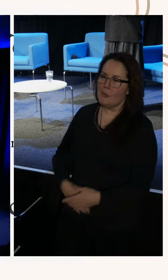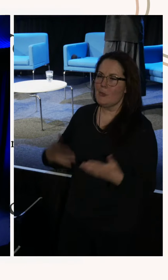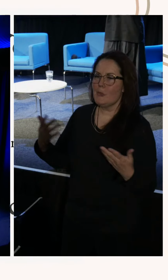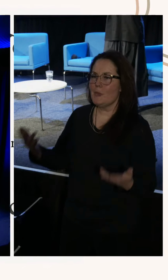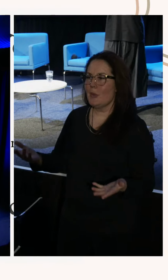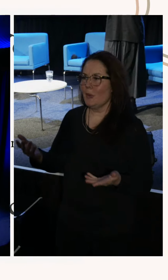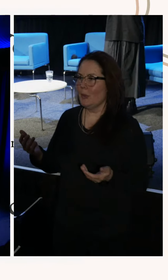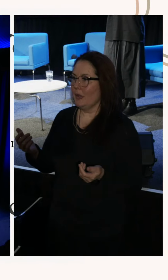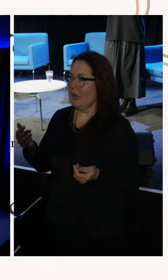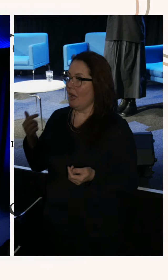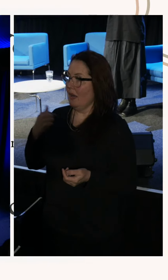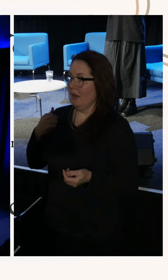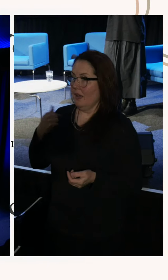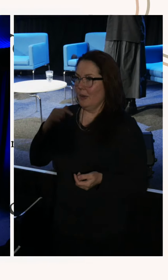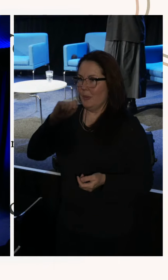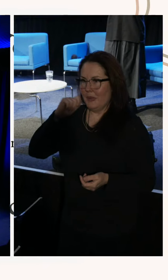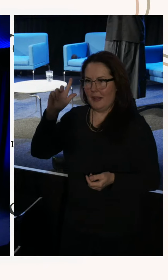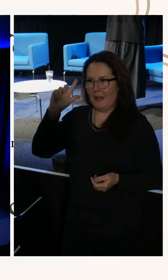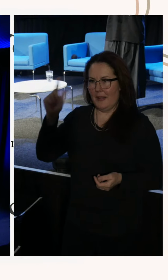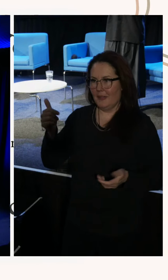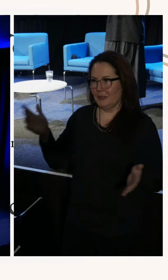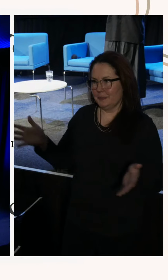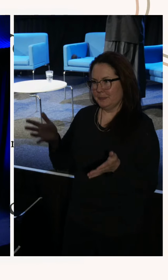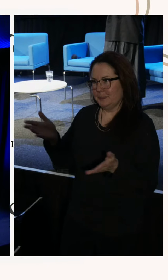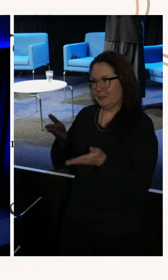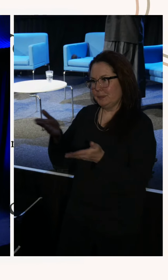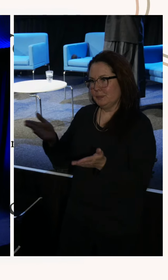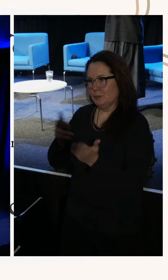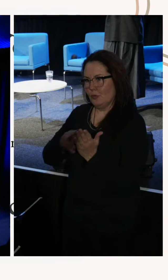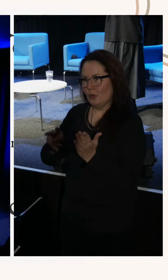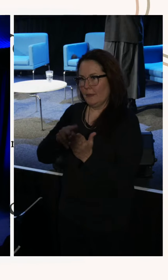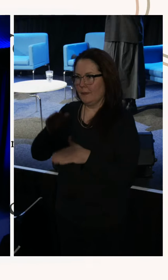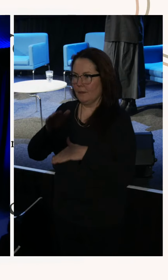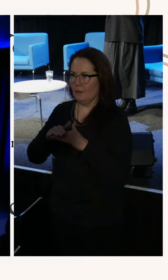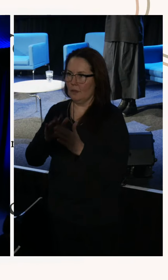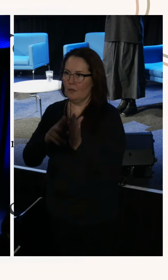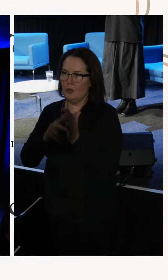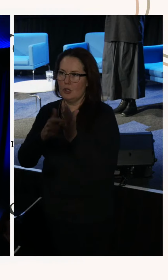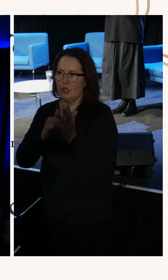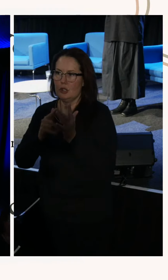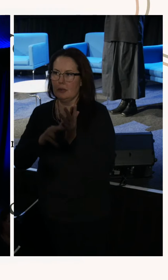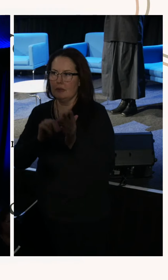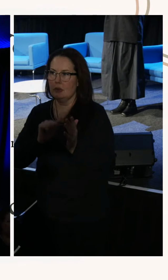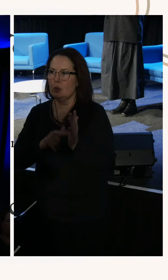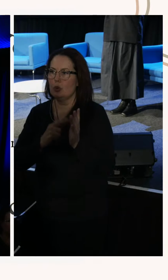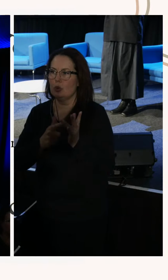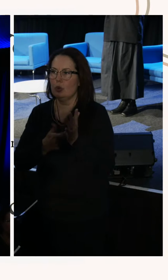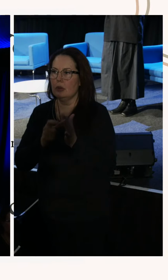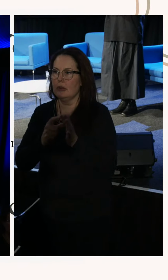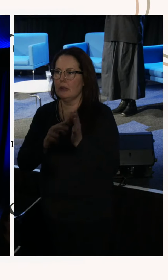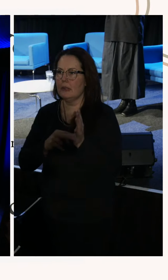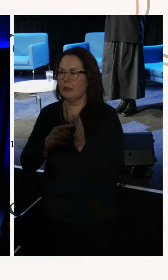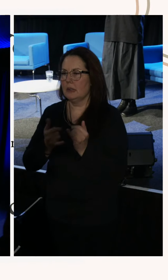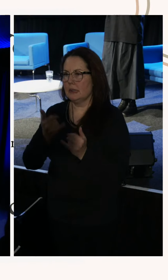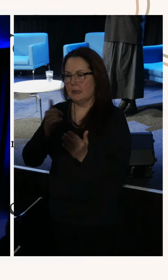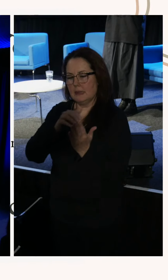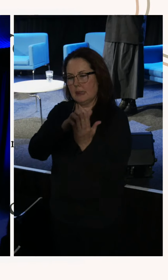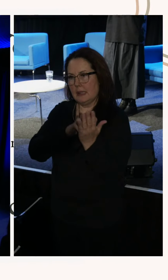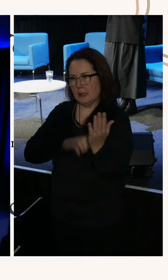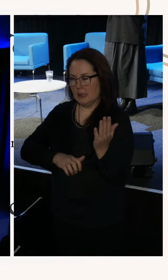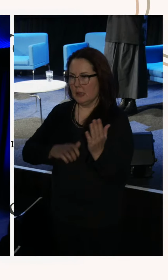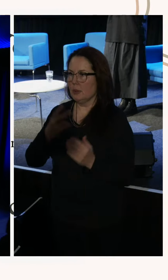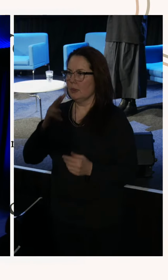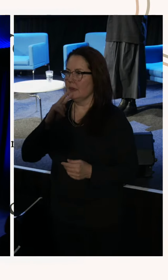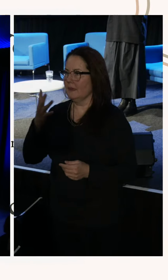So I would love to encourage you to read the full version of Jordana's essay in our